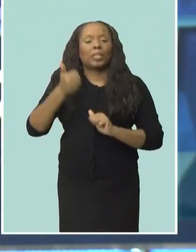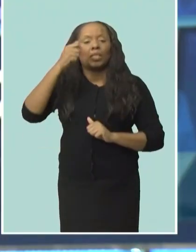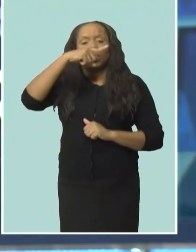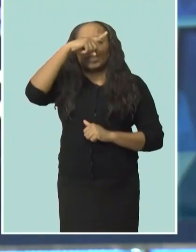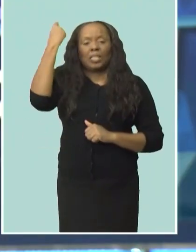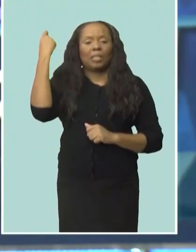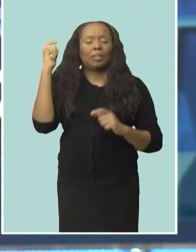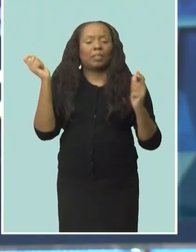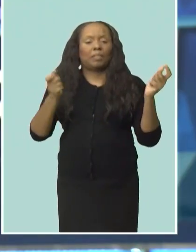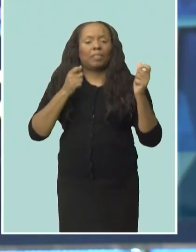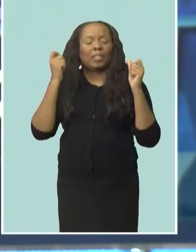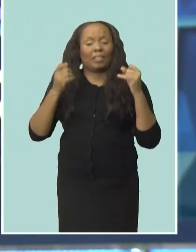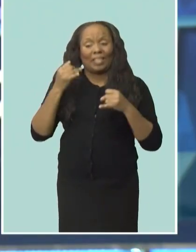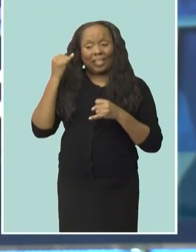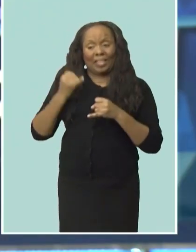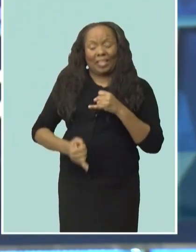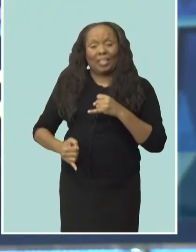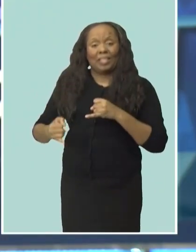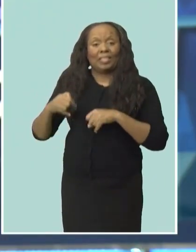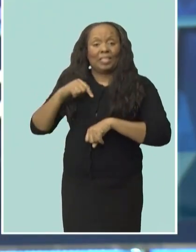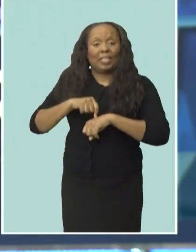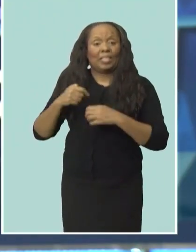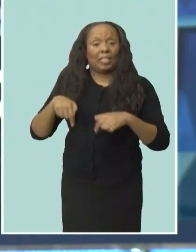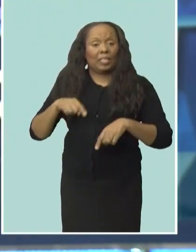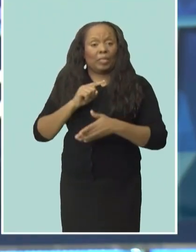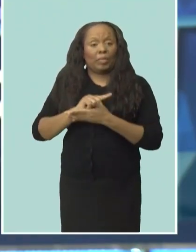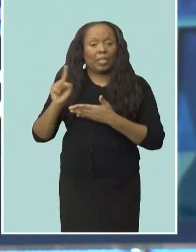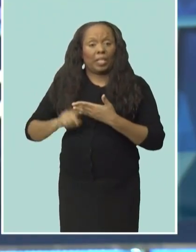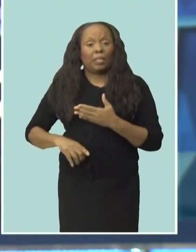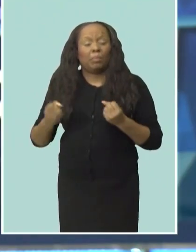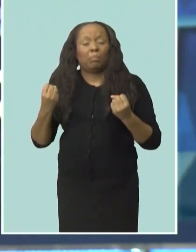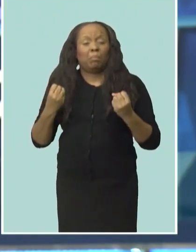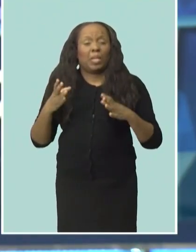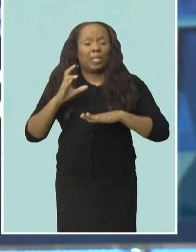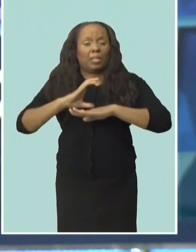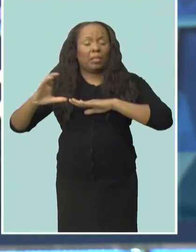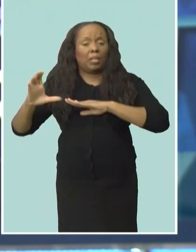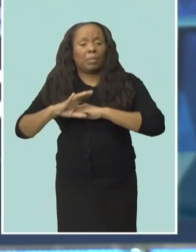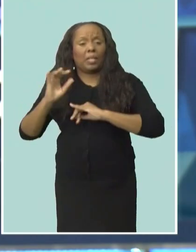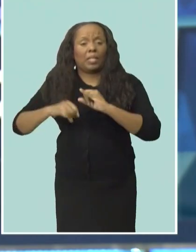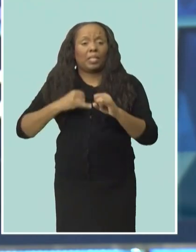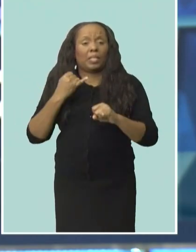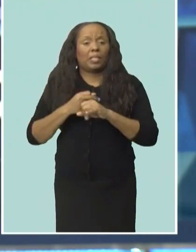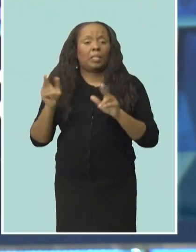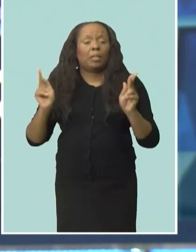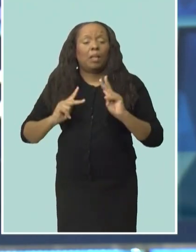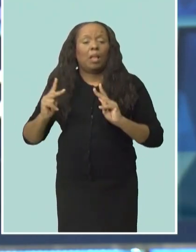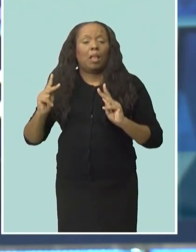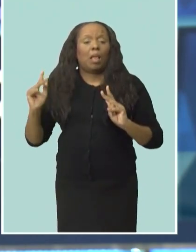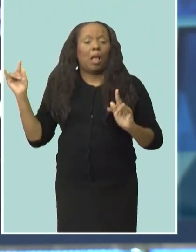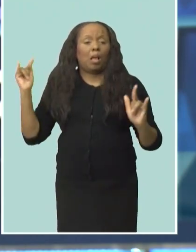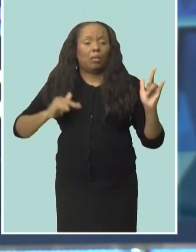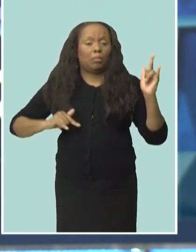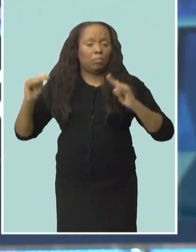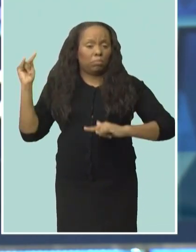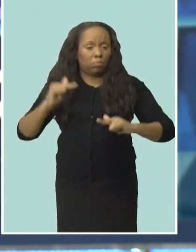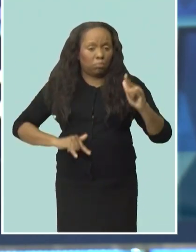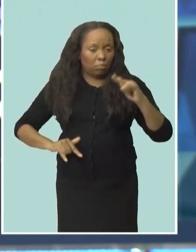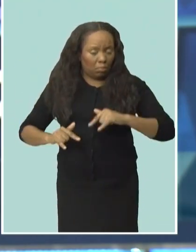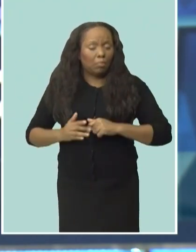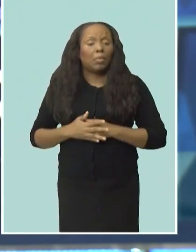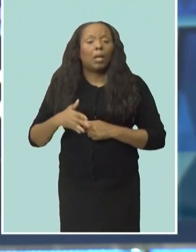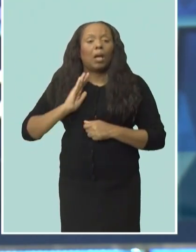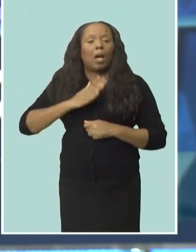Over, climaxes this weekend, droves of regional and international tourists have been arriving to enjoy the last lap of